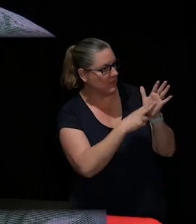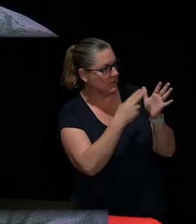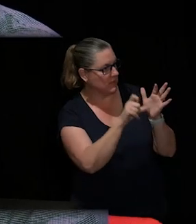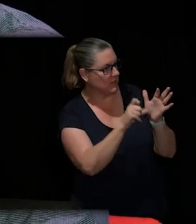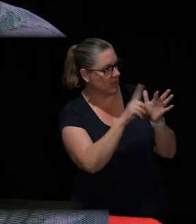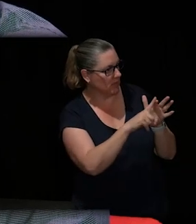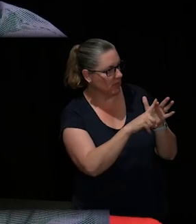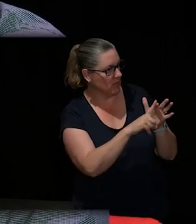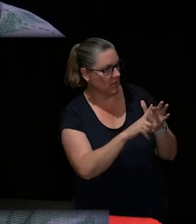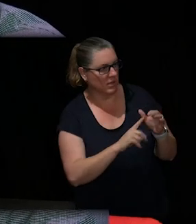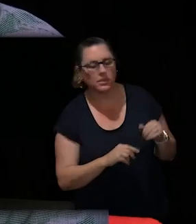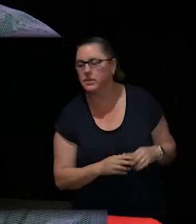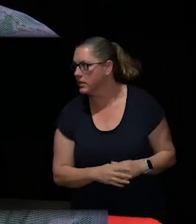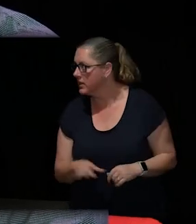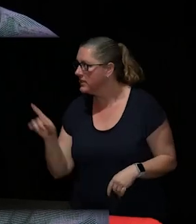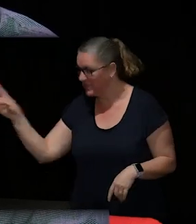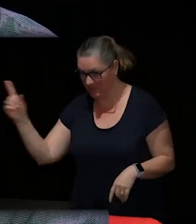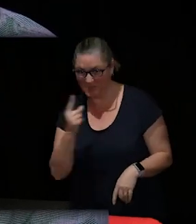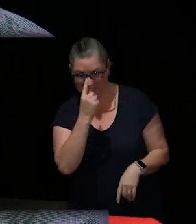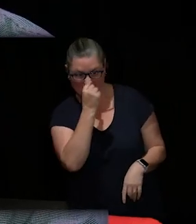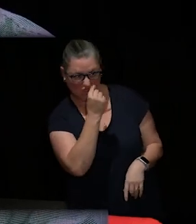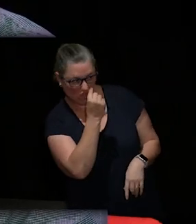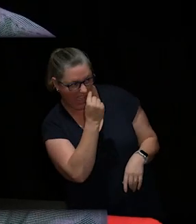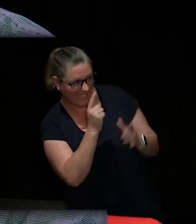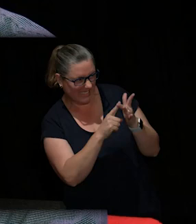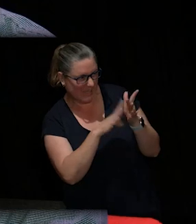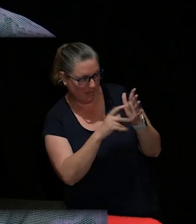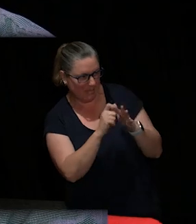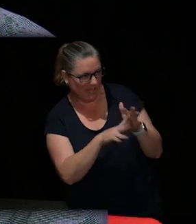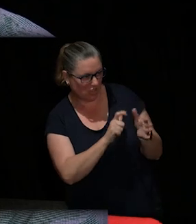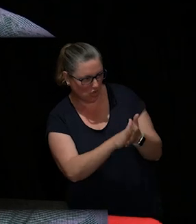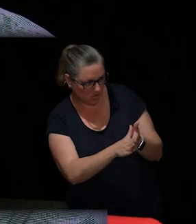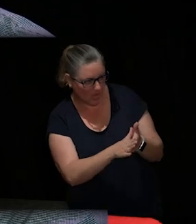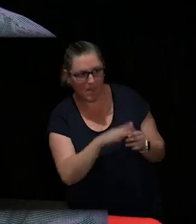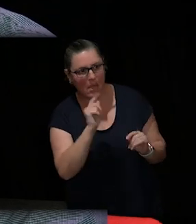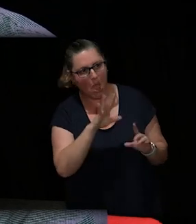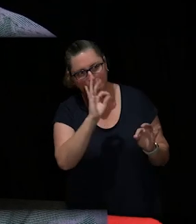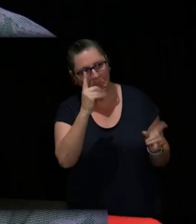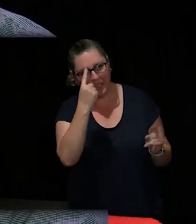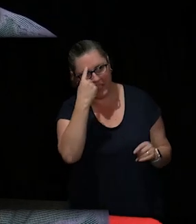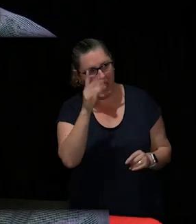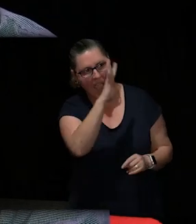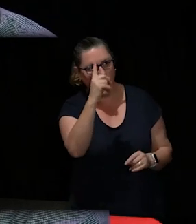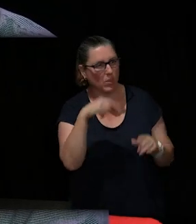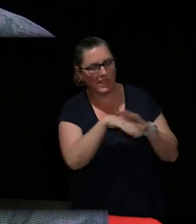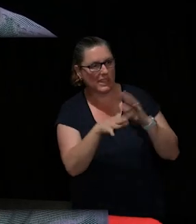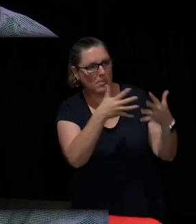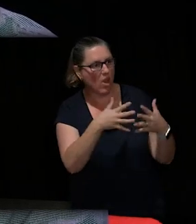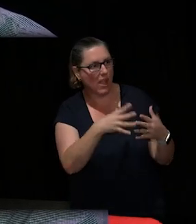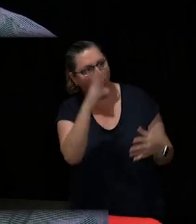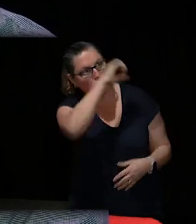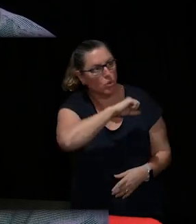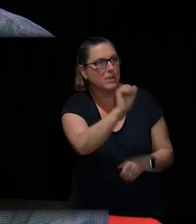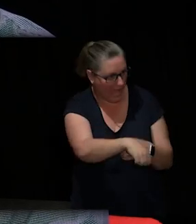I think there's a chance that he'll be impeached. I don't think anyone in America should assume that he will, or rest on